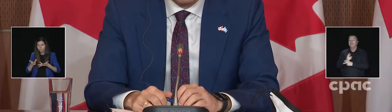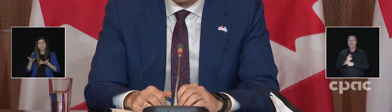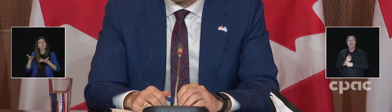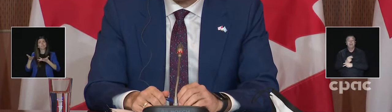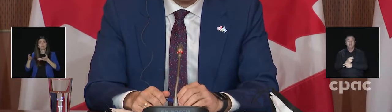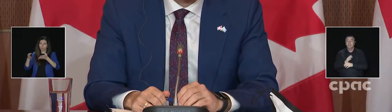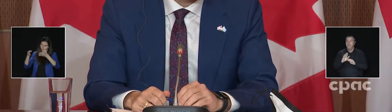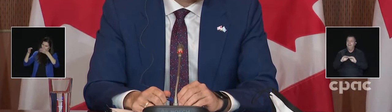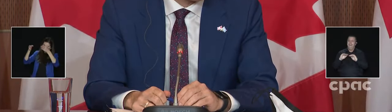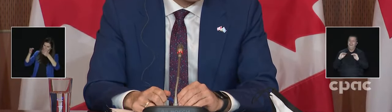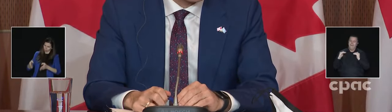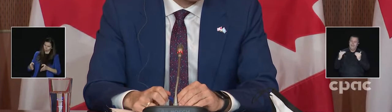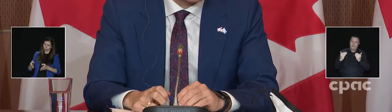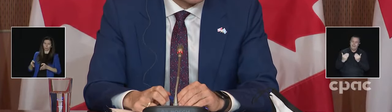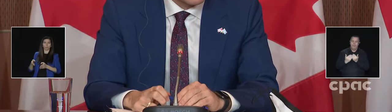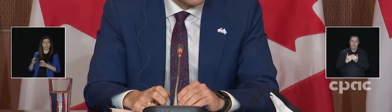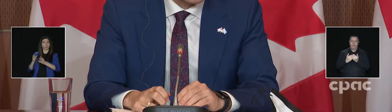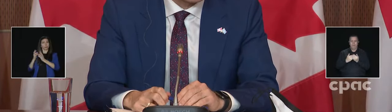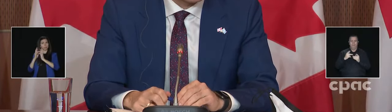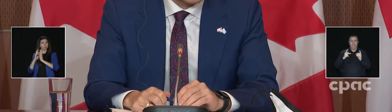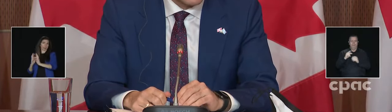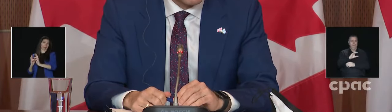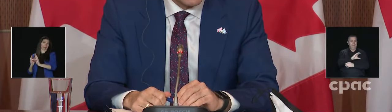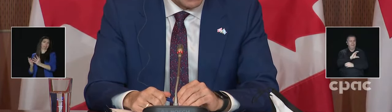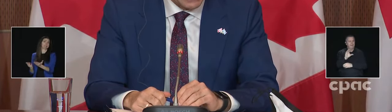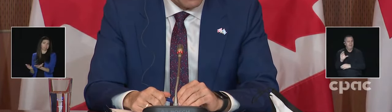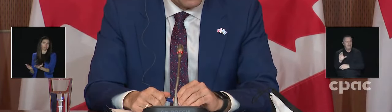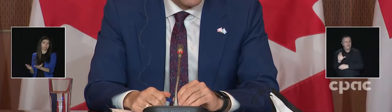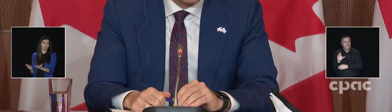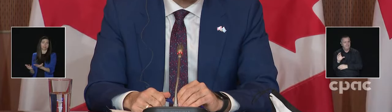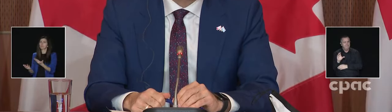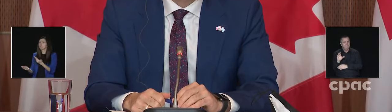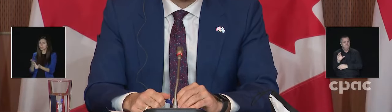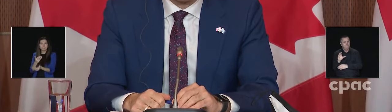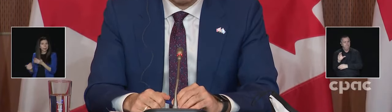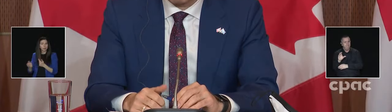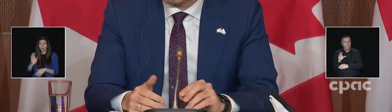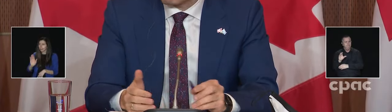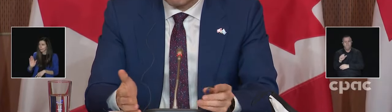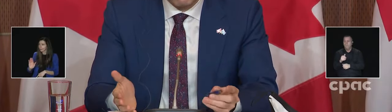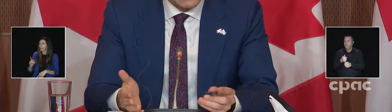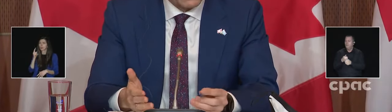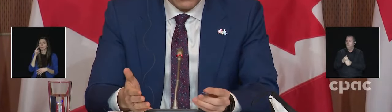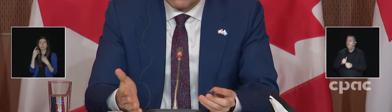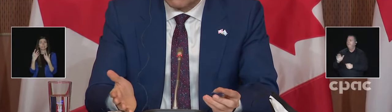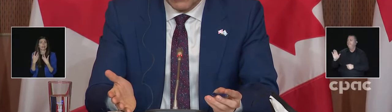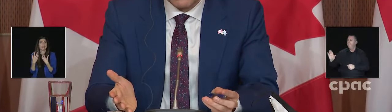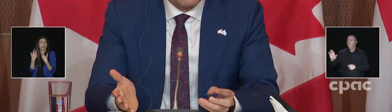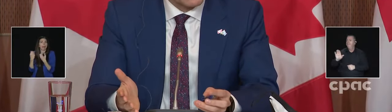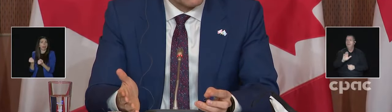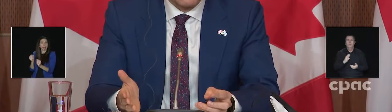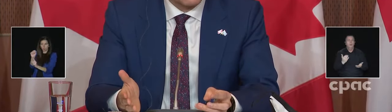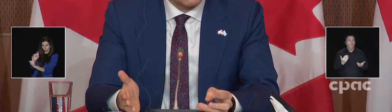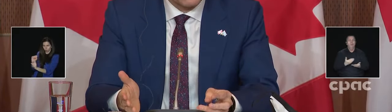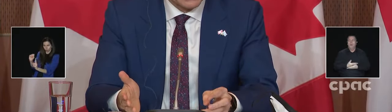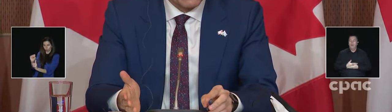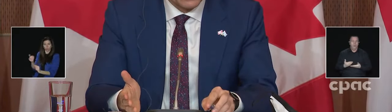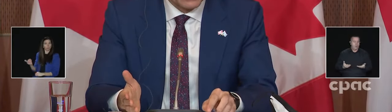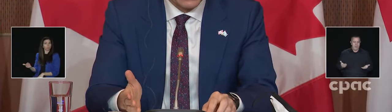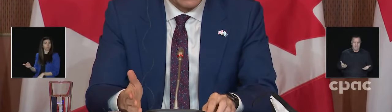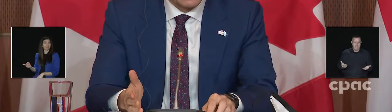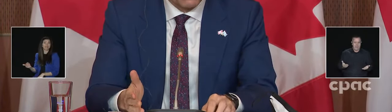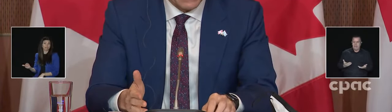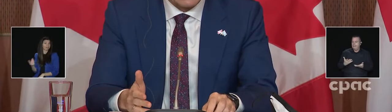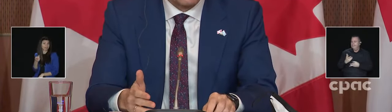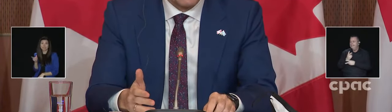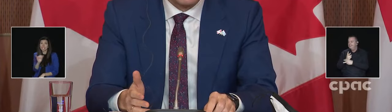and according to what healthcare needs they may have. So that's what doctors and nurses do every